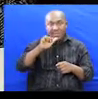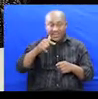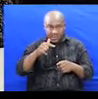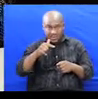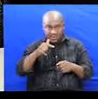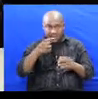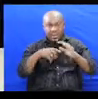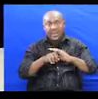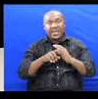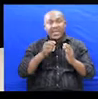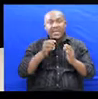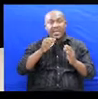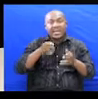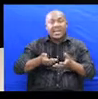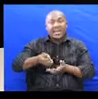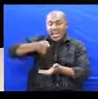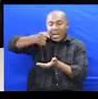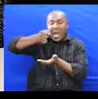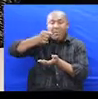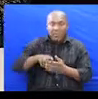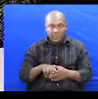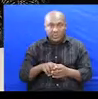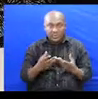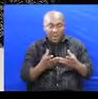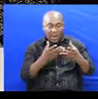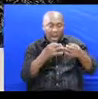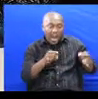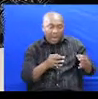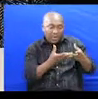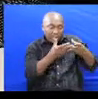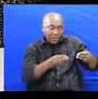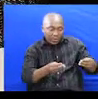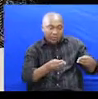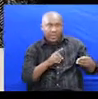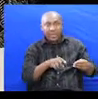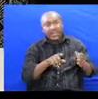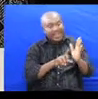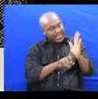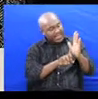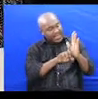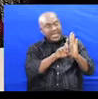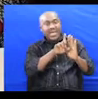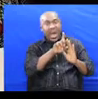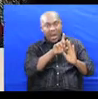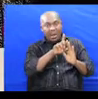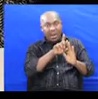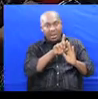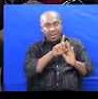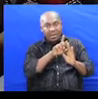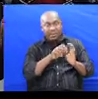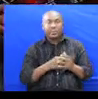the mass of a solute dissolved in a liter of solvent. Is the mass of a solute